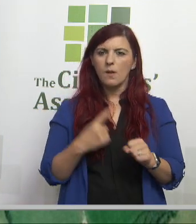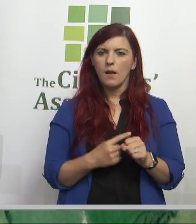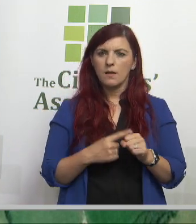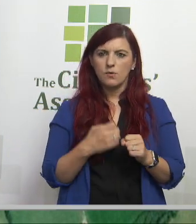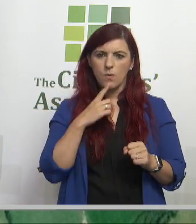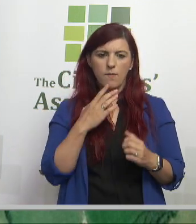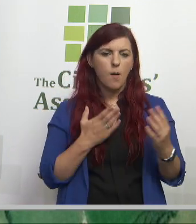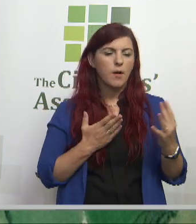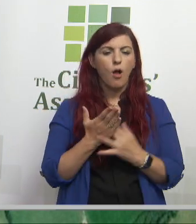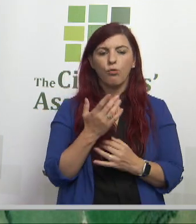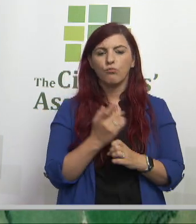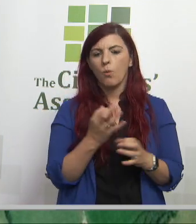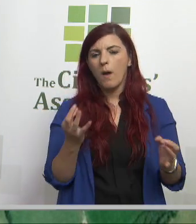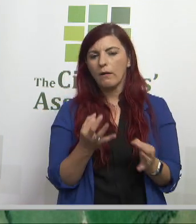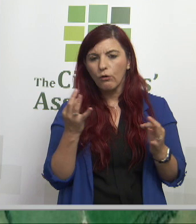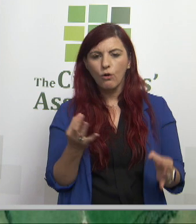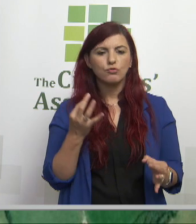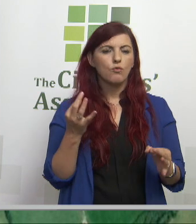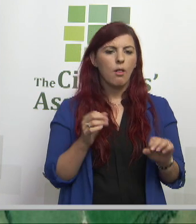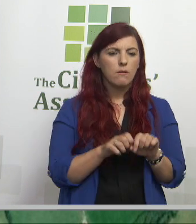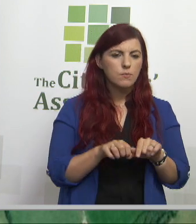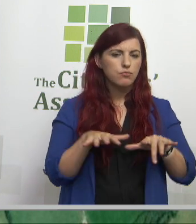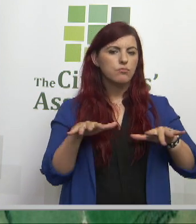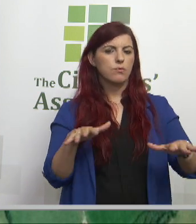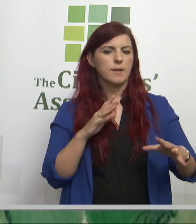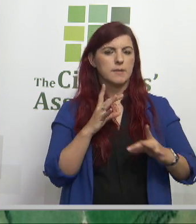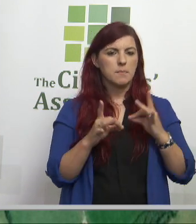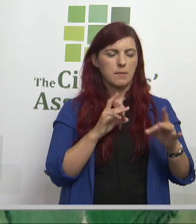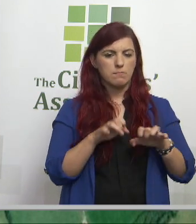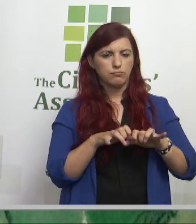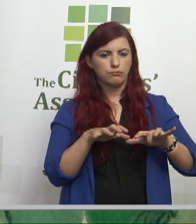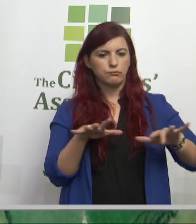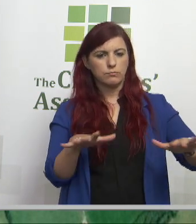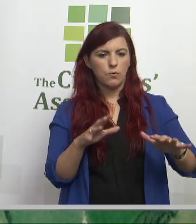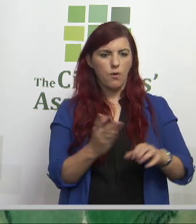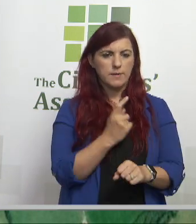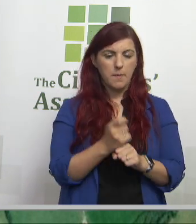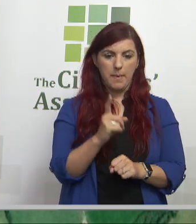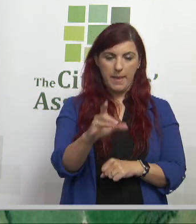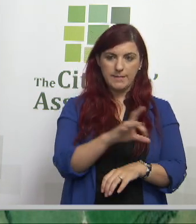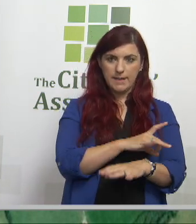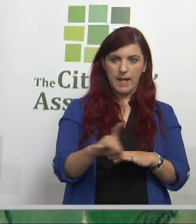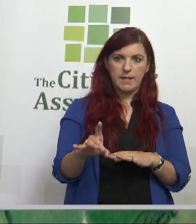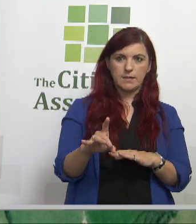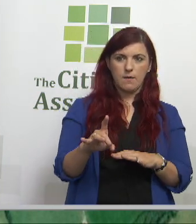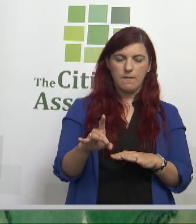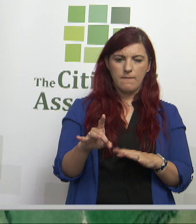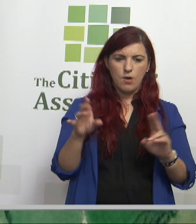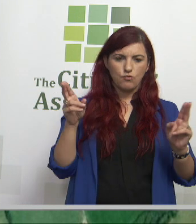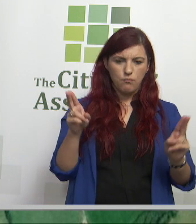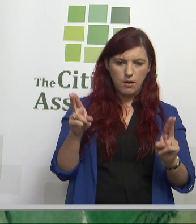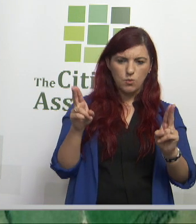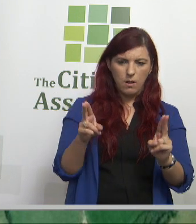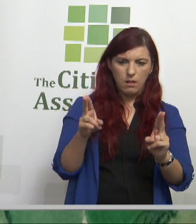agricultural improvement to make larger fields over time. But that's the kind of gradual